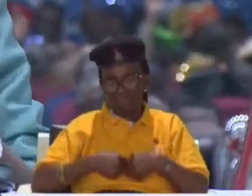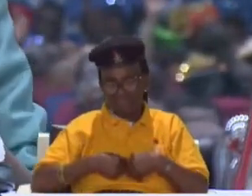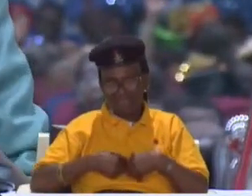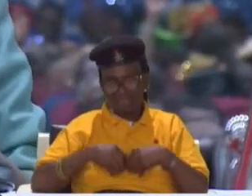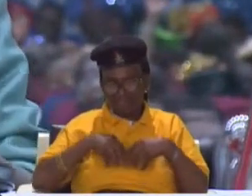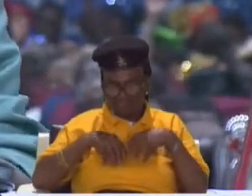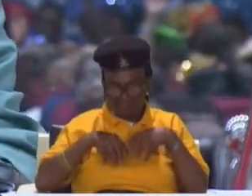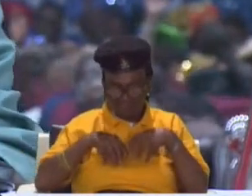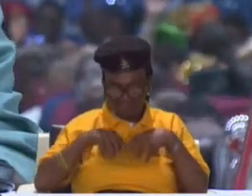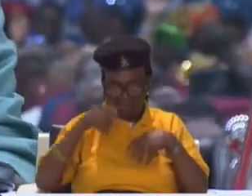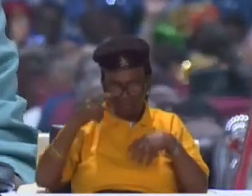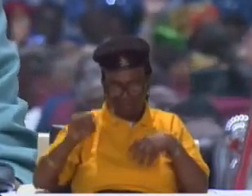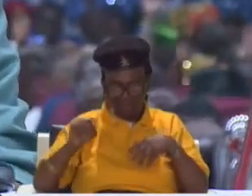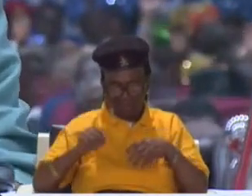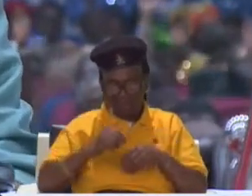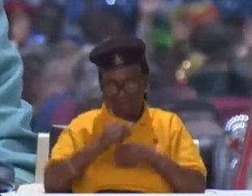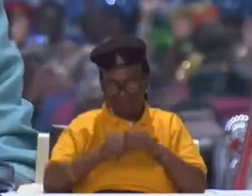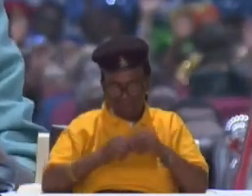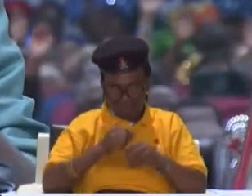for years,